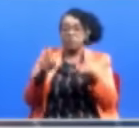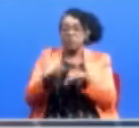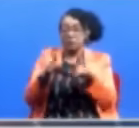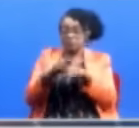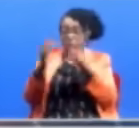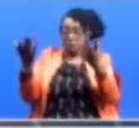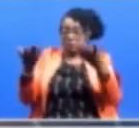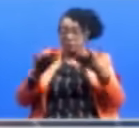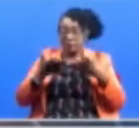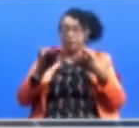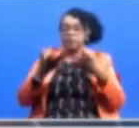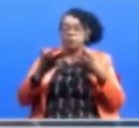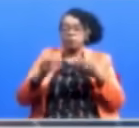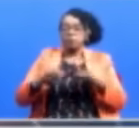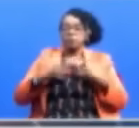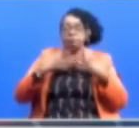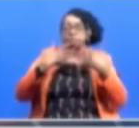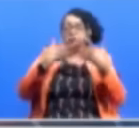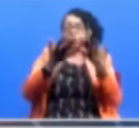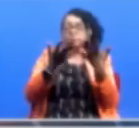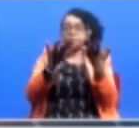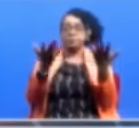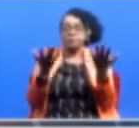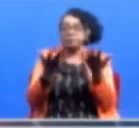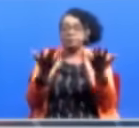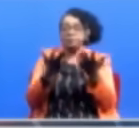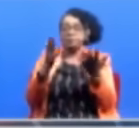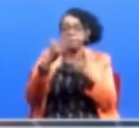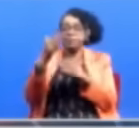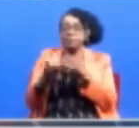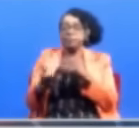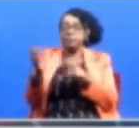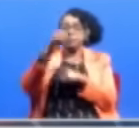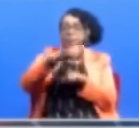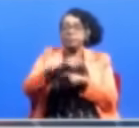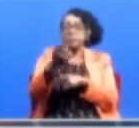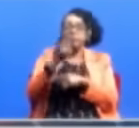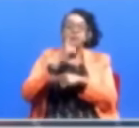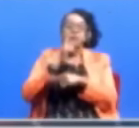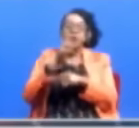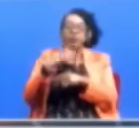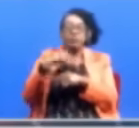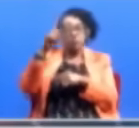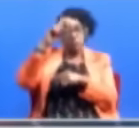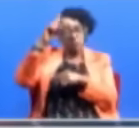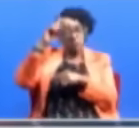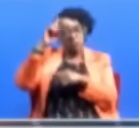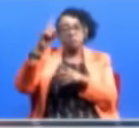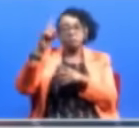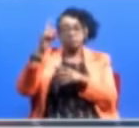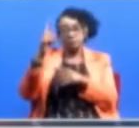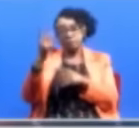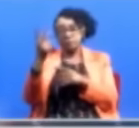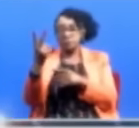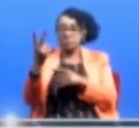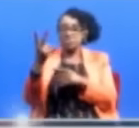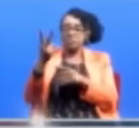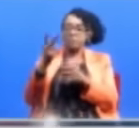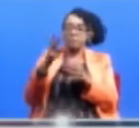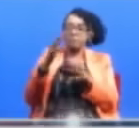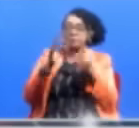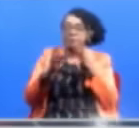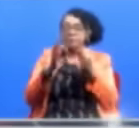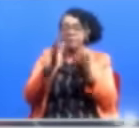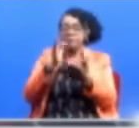keep detaining them here, or if by end of day tomorrow they would have had a clue, one or two, into the